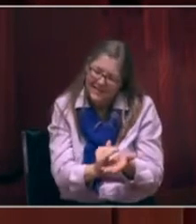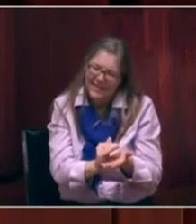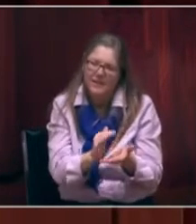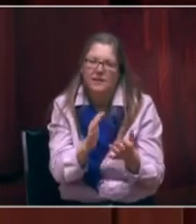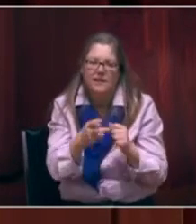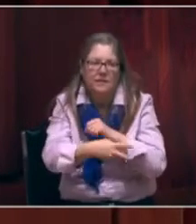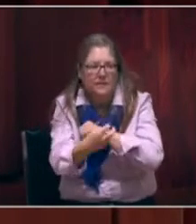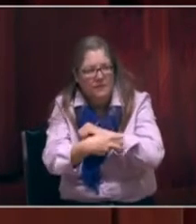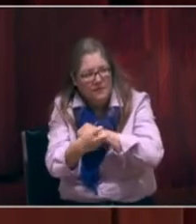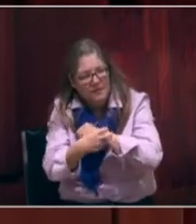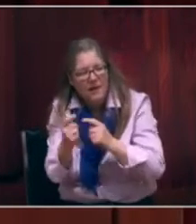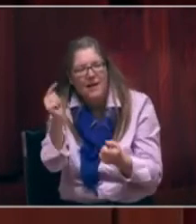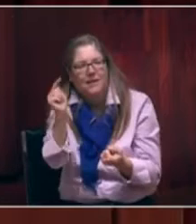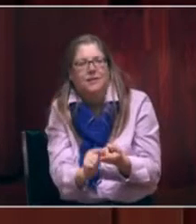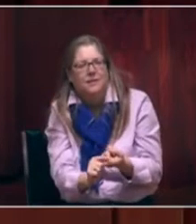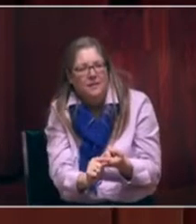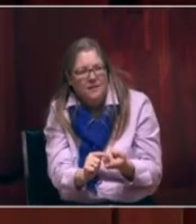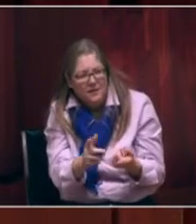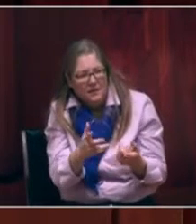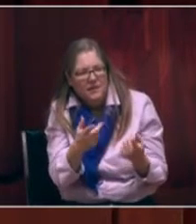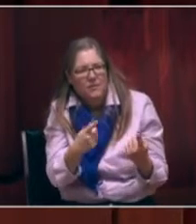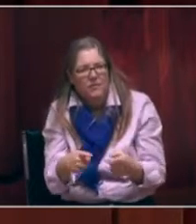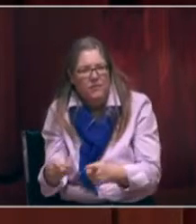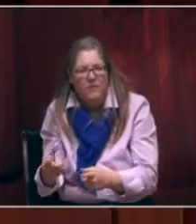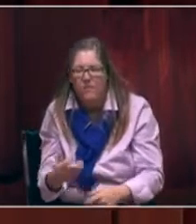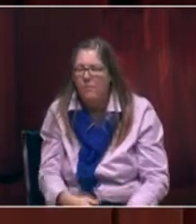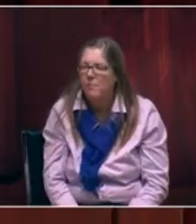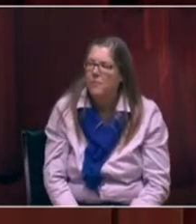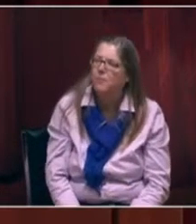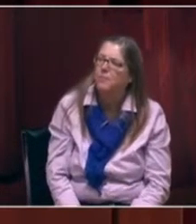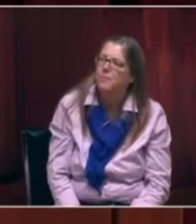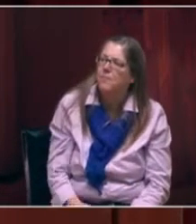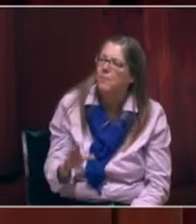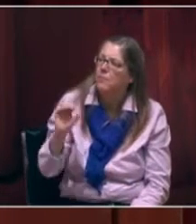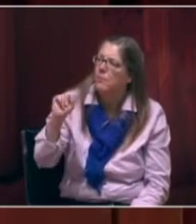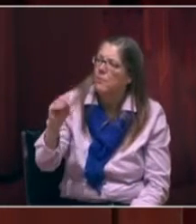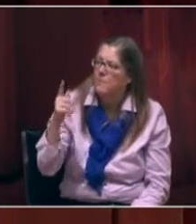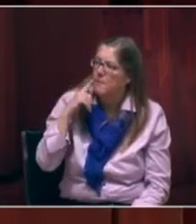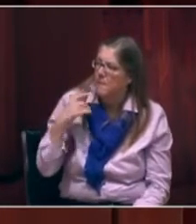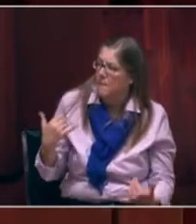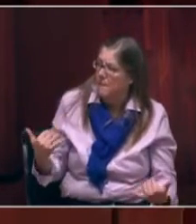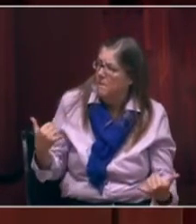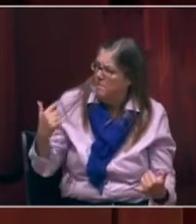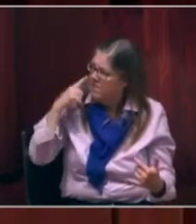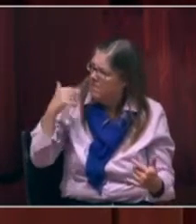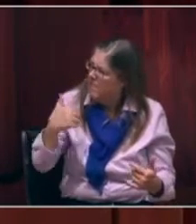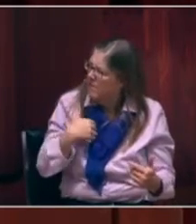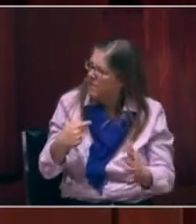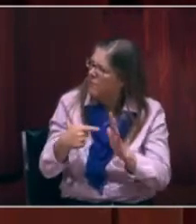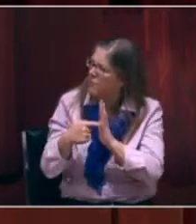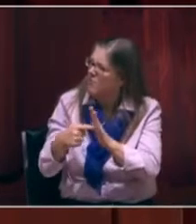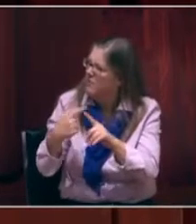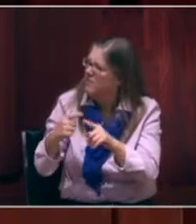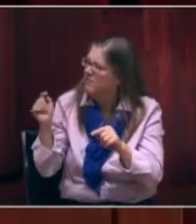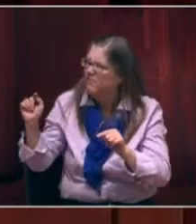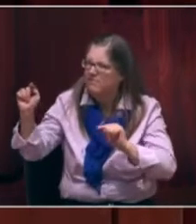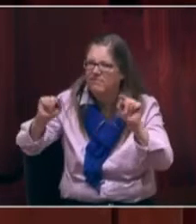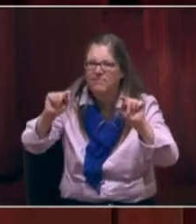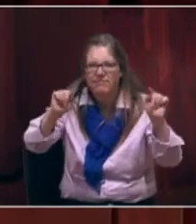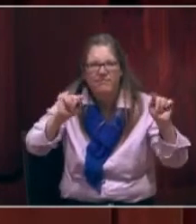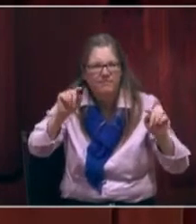at least lessen the impact of those incidents on us. So let's think about right now. I think we have representation from a number of federal